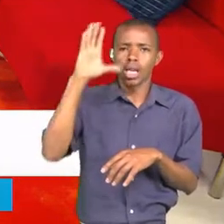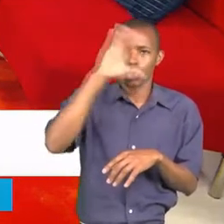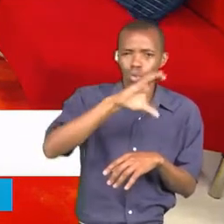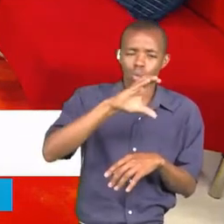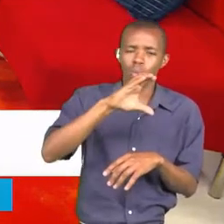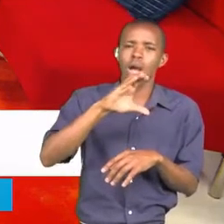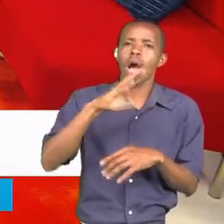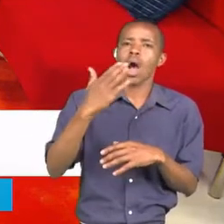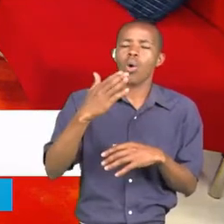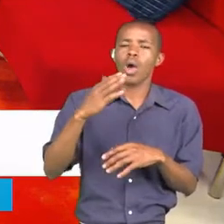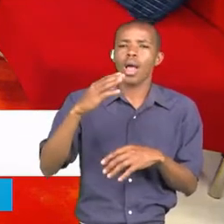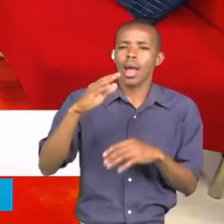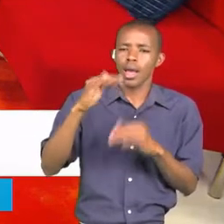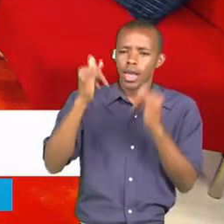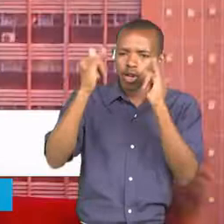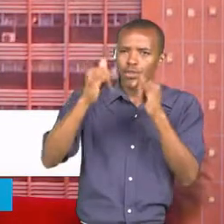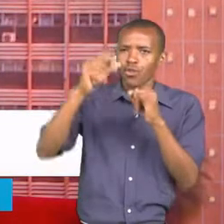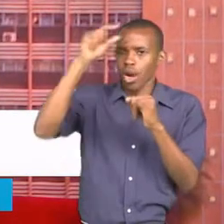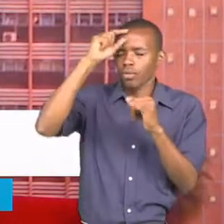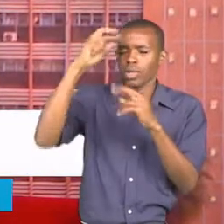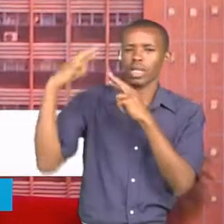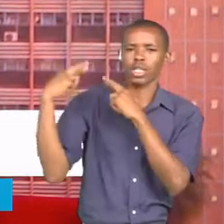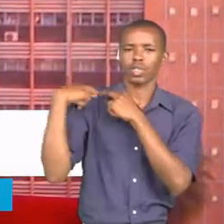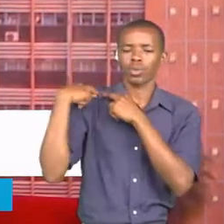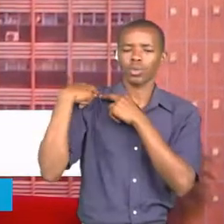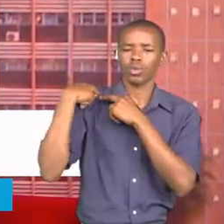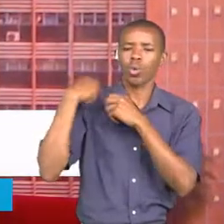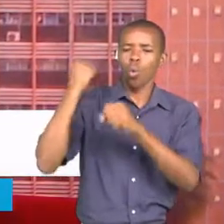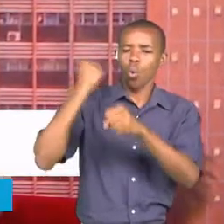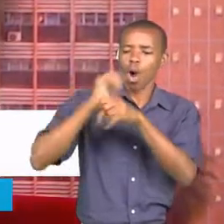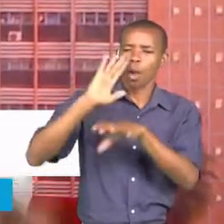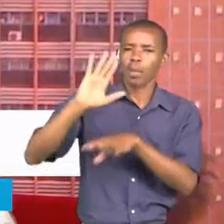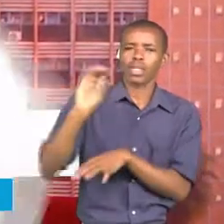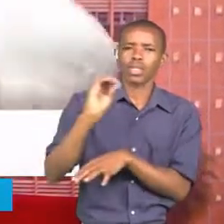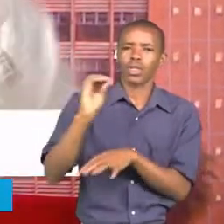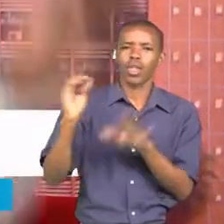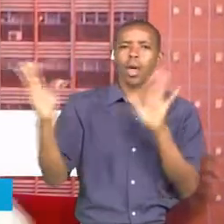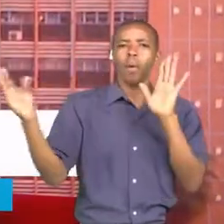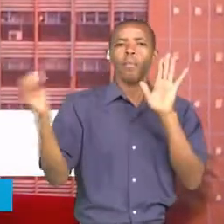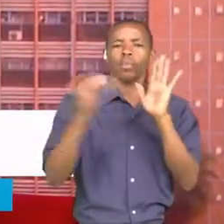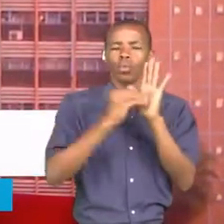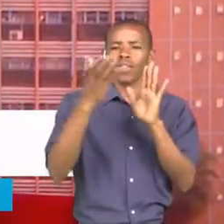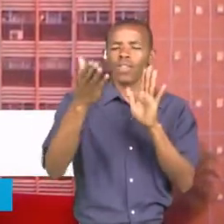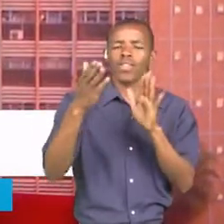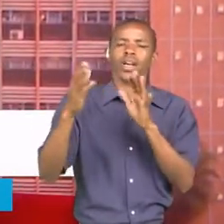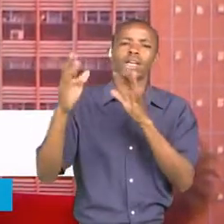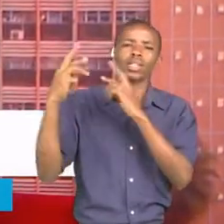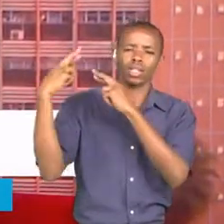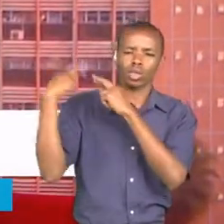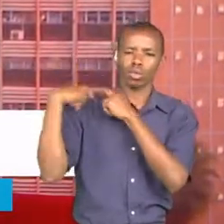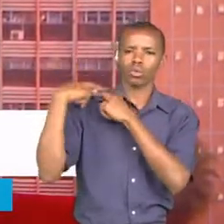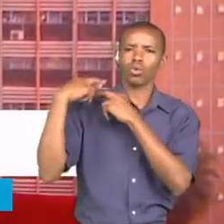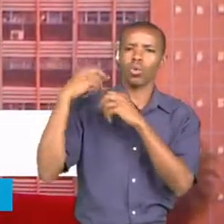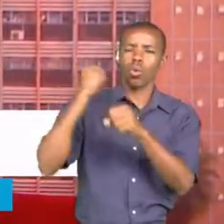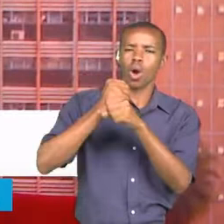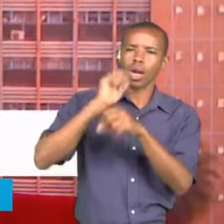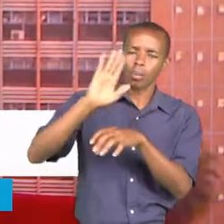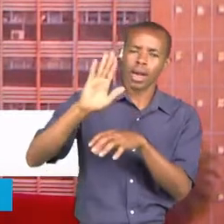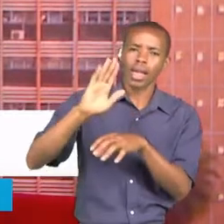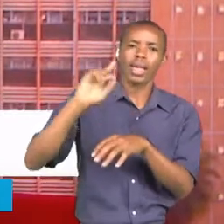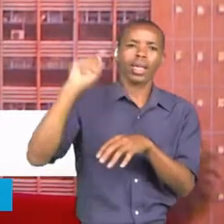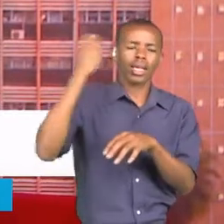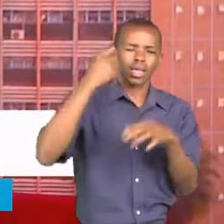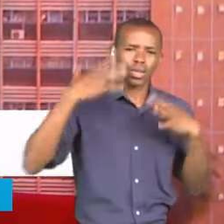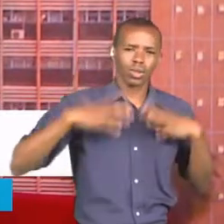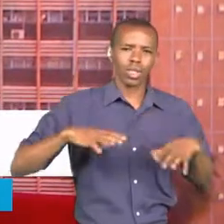anyone in government is not responsible for his actions. Mm-hmm. And yet we put him there to be responsible for his actions. Okay. So Kenyans